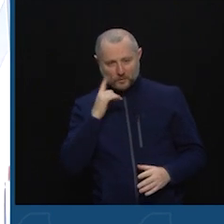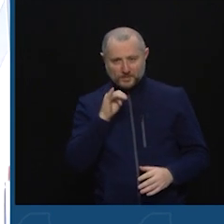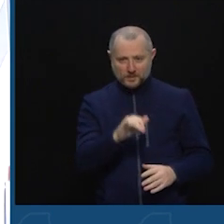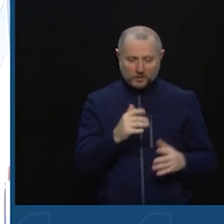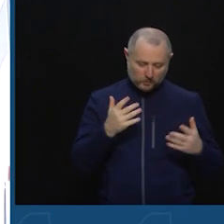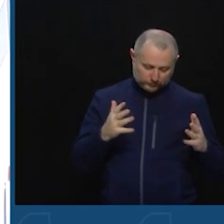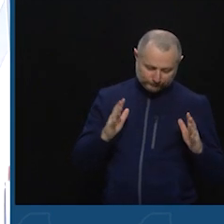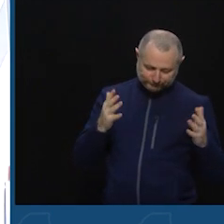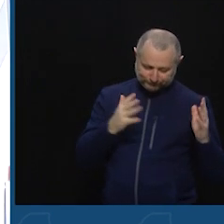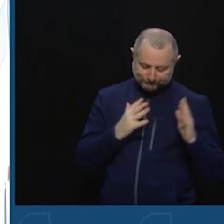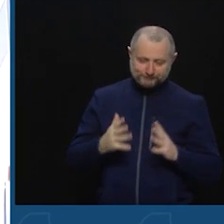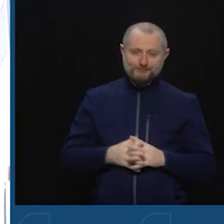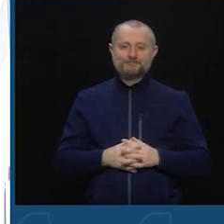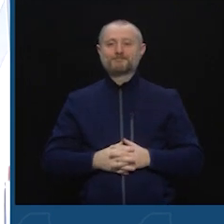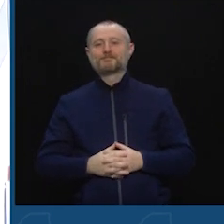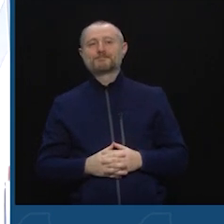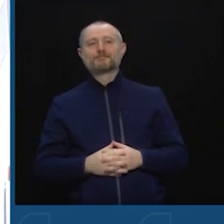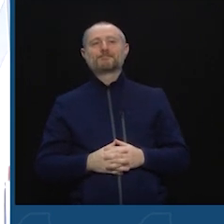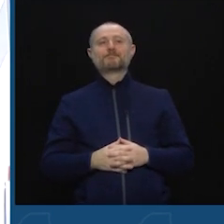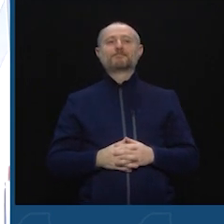applause.